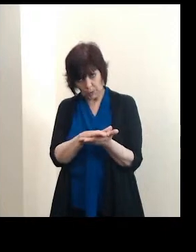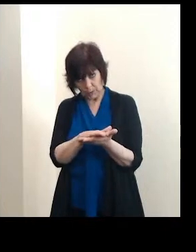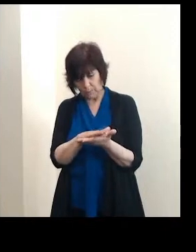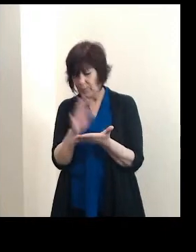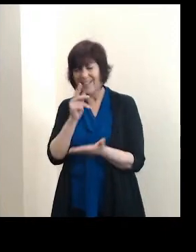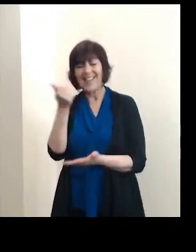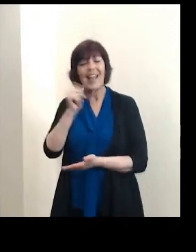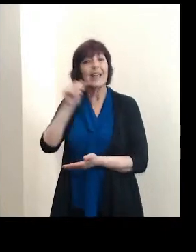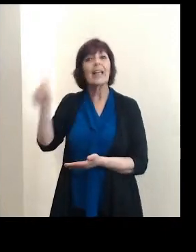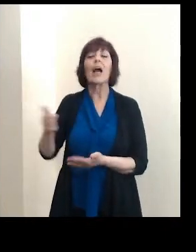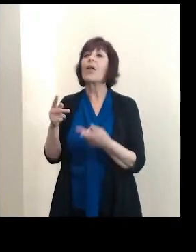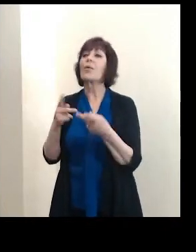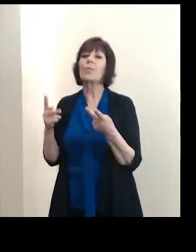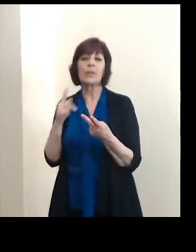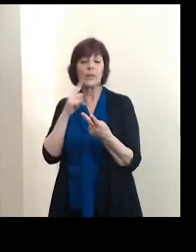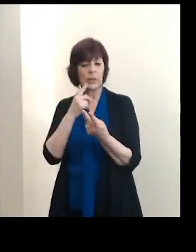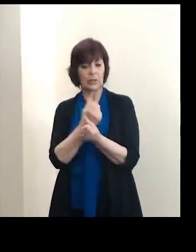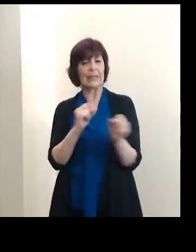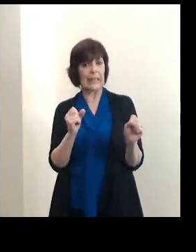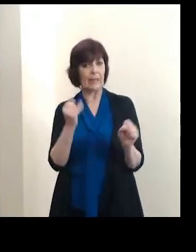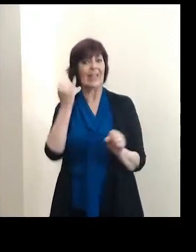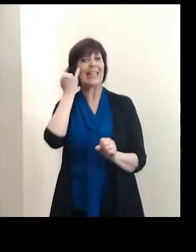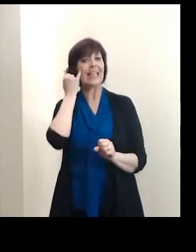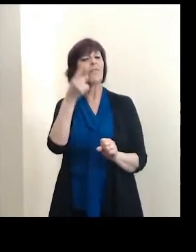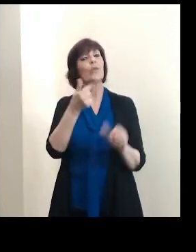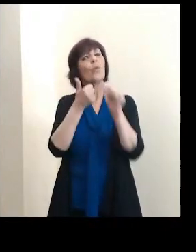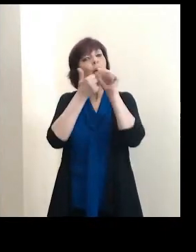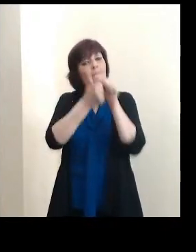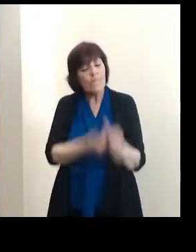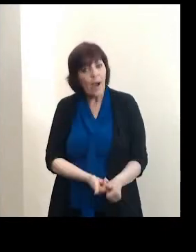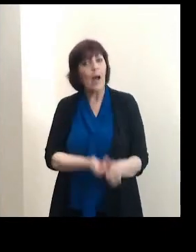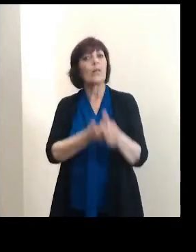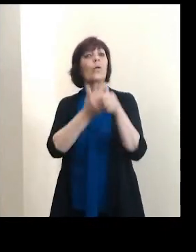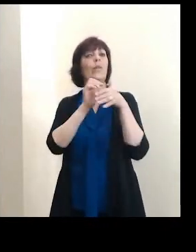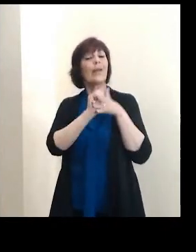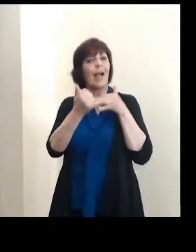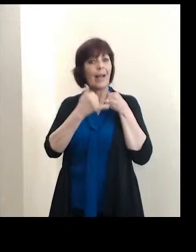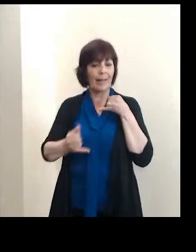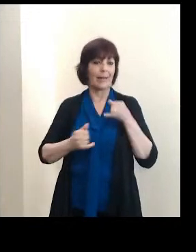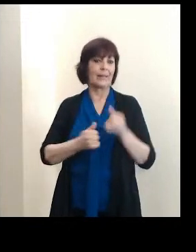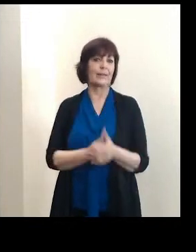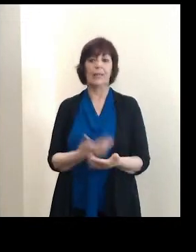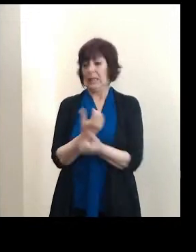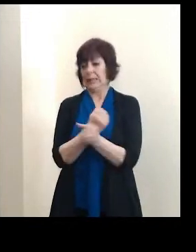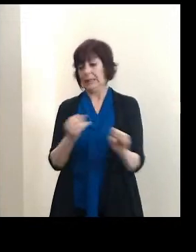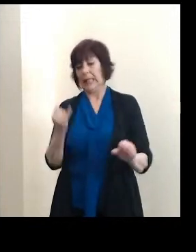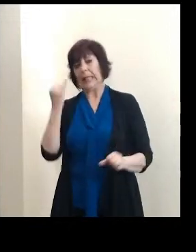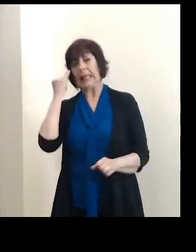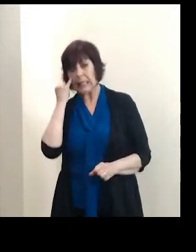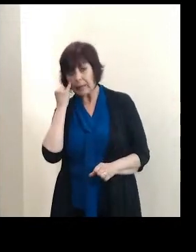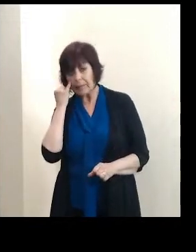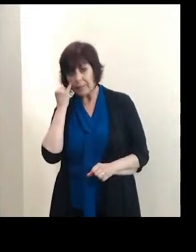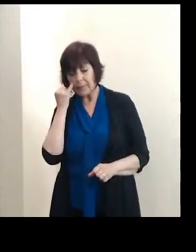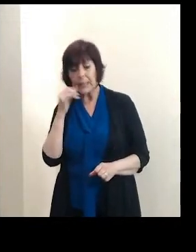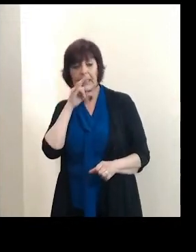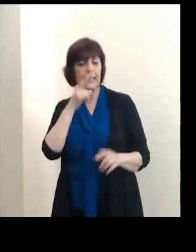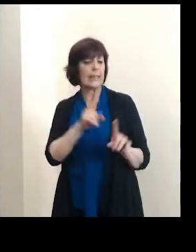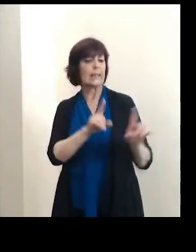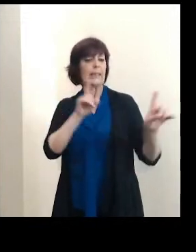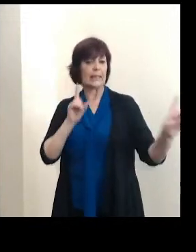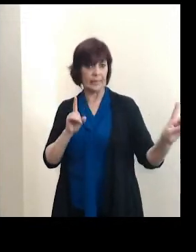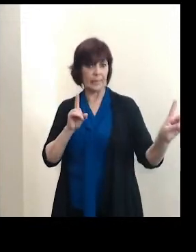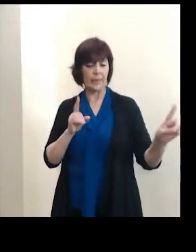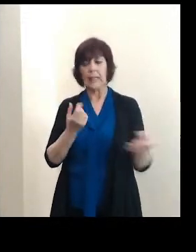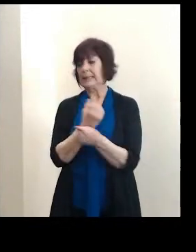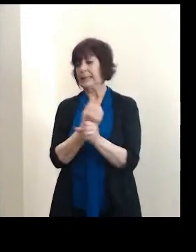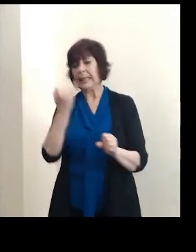other place. They're safe if you adhere to the preventive guidelines. So they're safe if the kids are socially distanced. They're